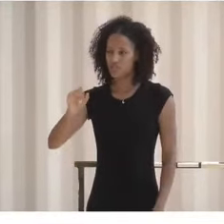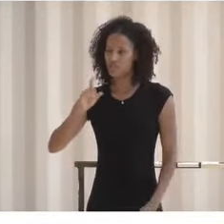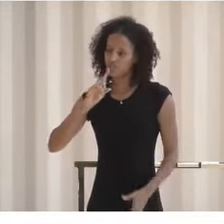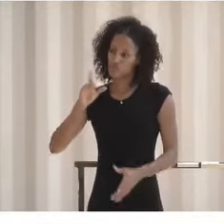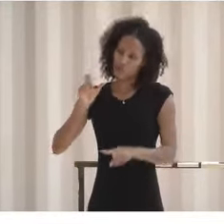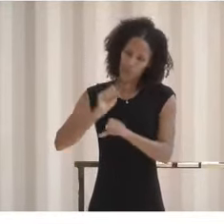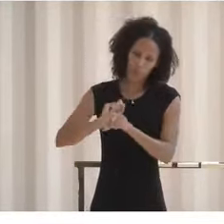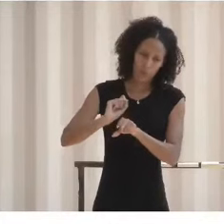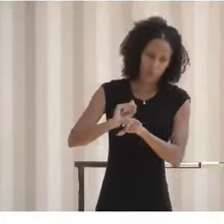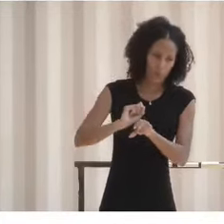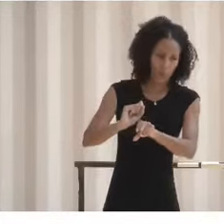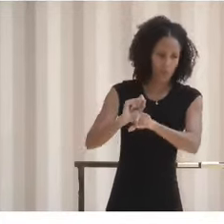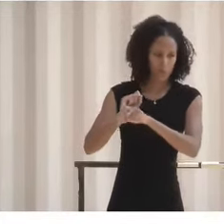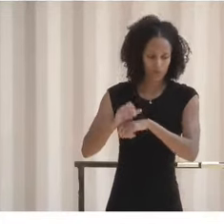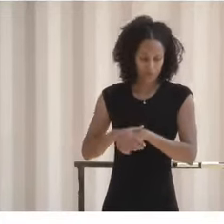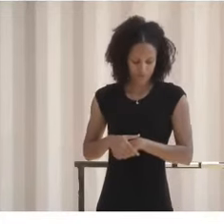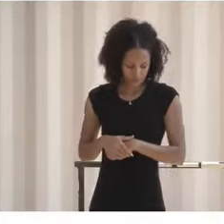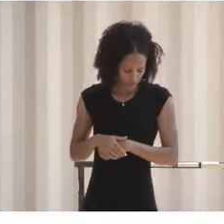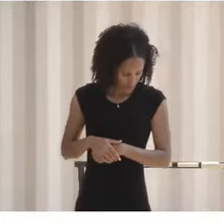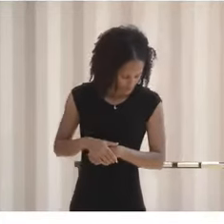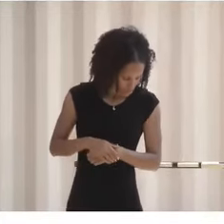remote women.